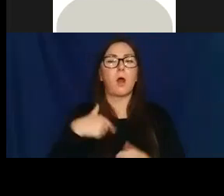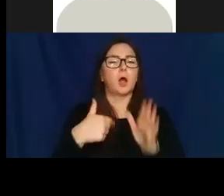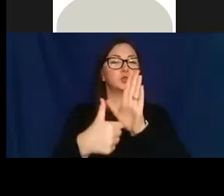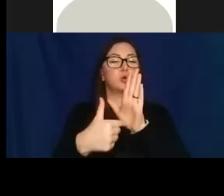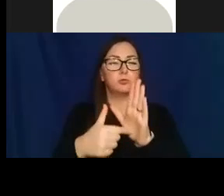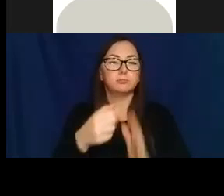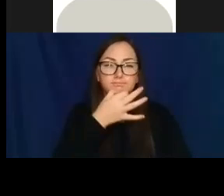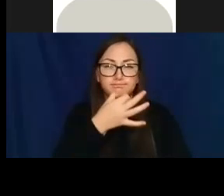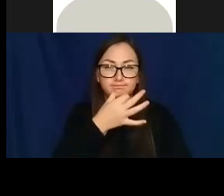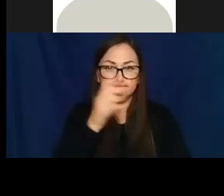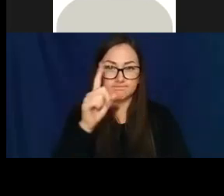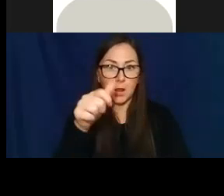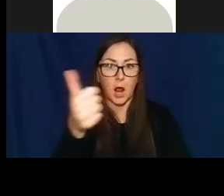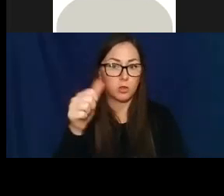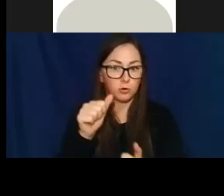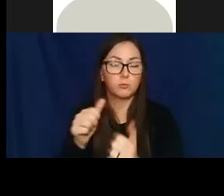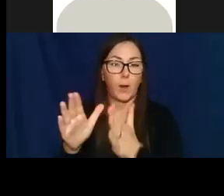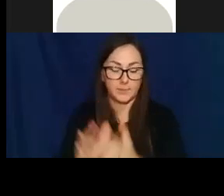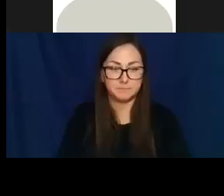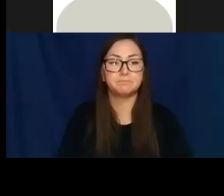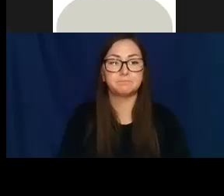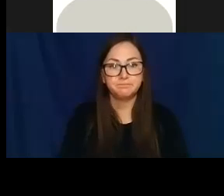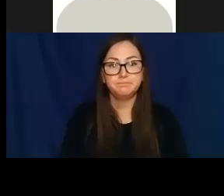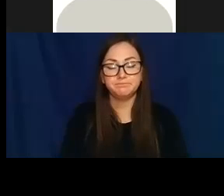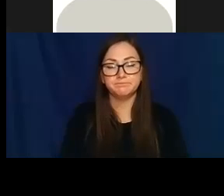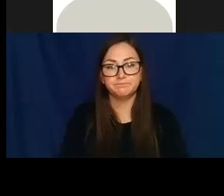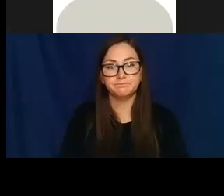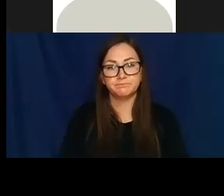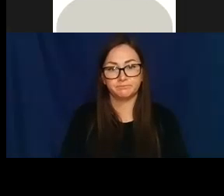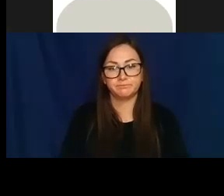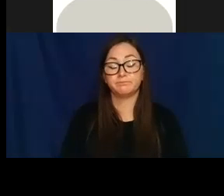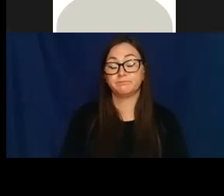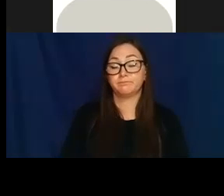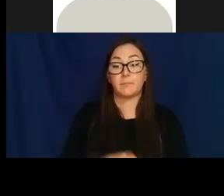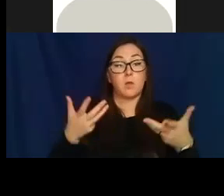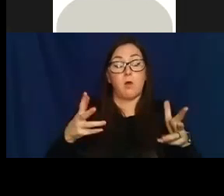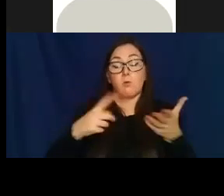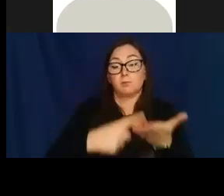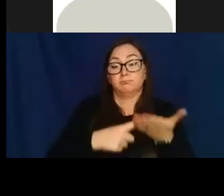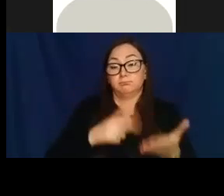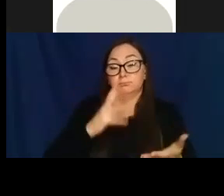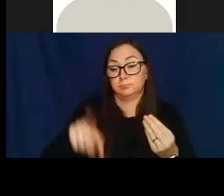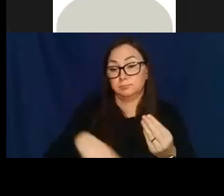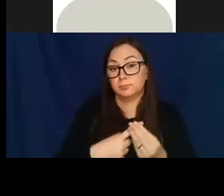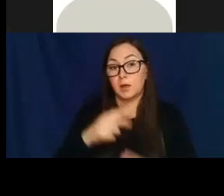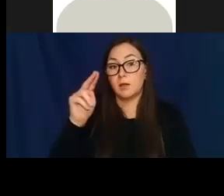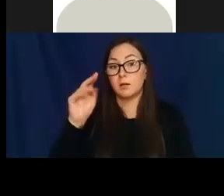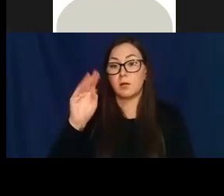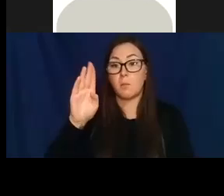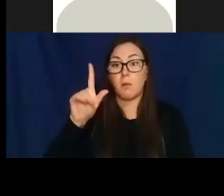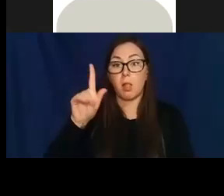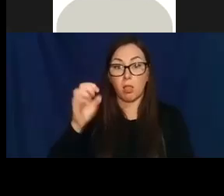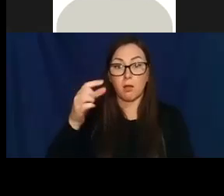little bit. All right, so we talked about the noble gases, and the reason the noble gases are